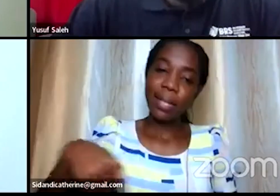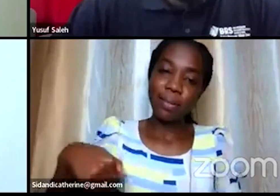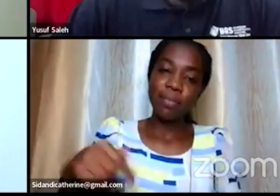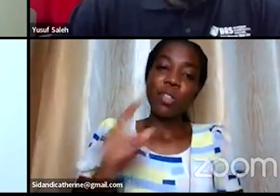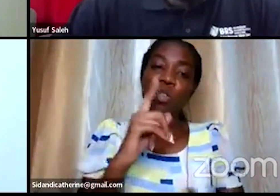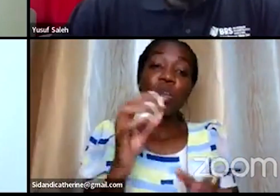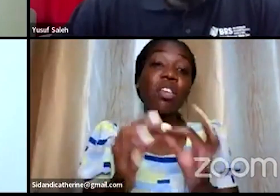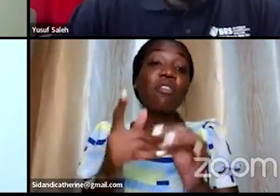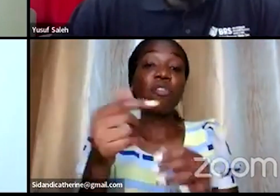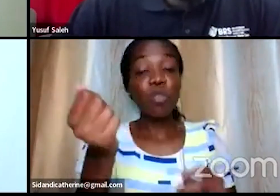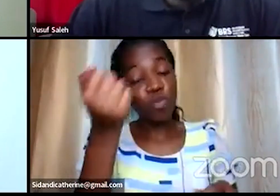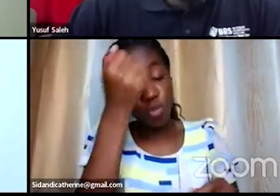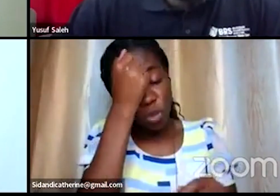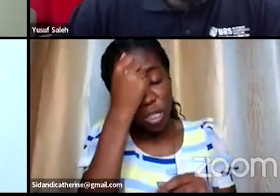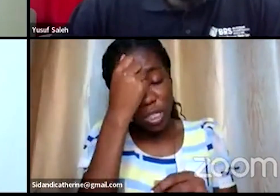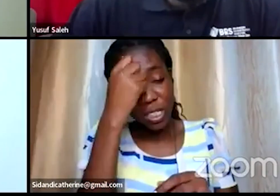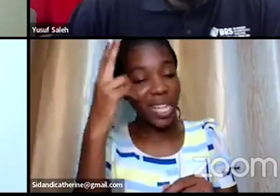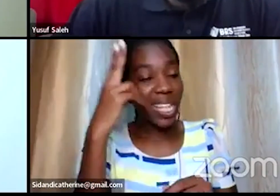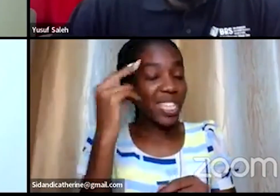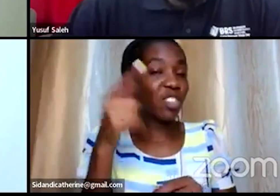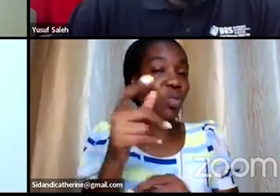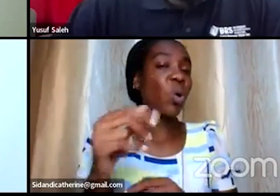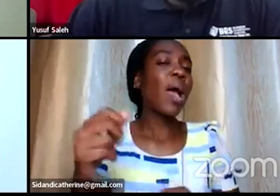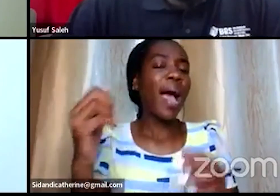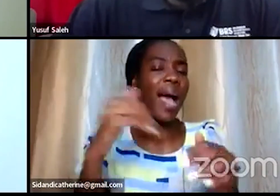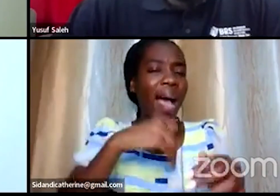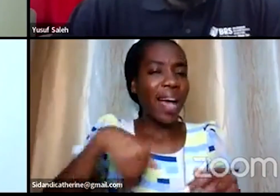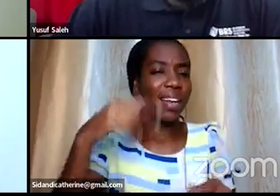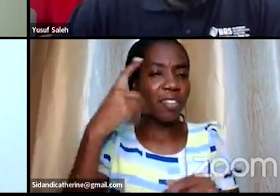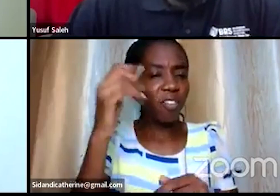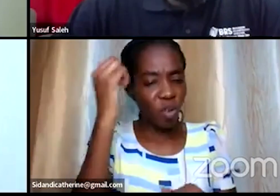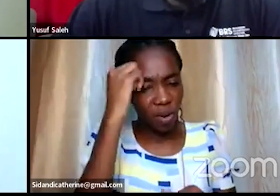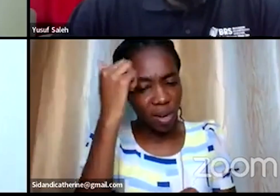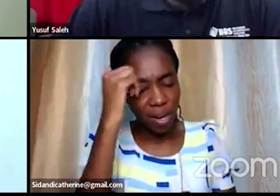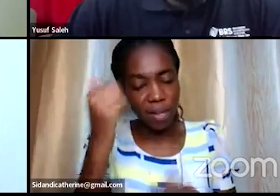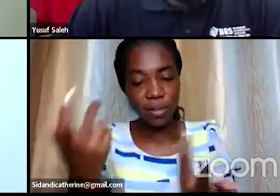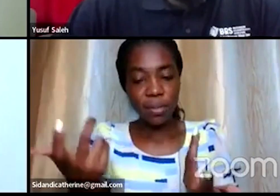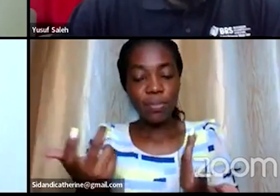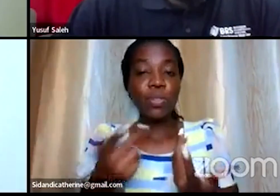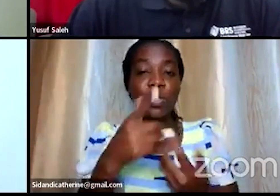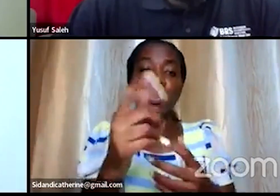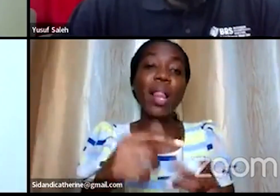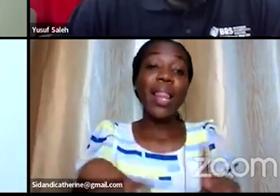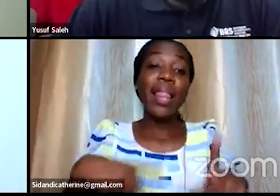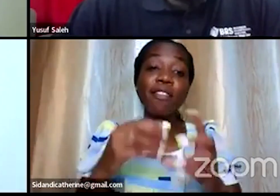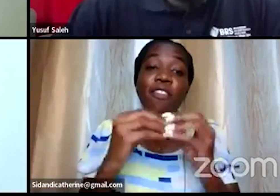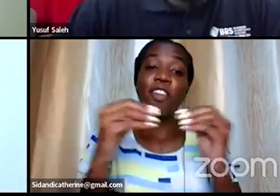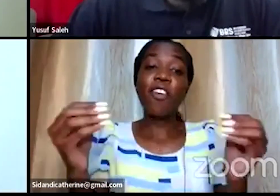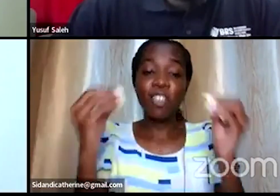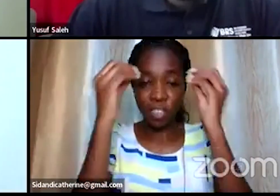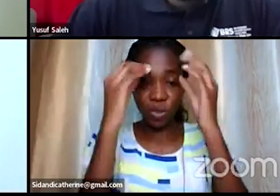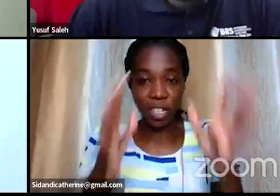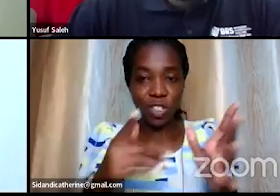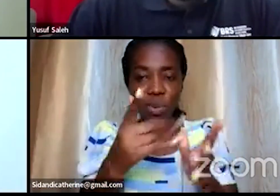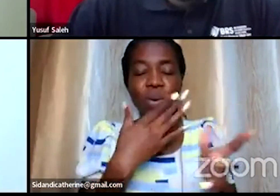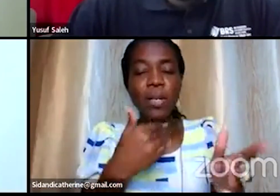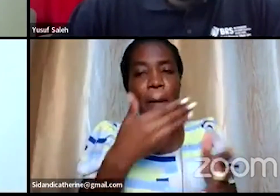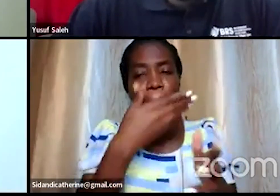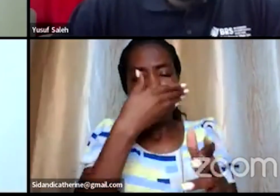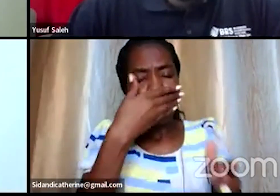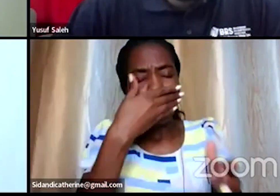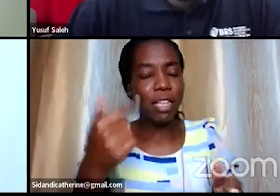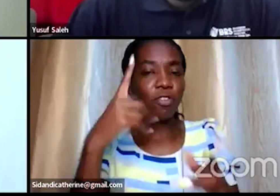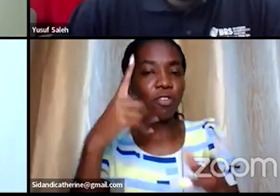in the sense of you are hungry for knowledge. You're a lifelong learner. You're a lifelong student. You want what's best out of life, and you go out